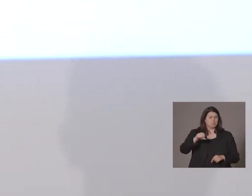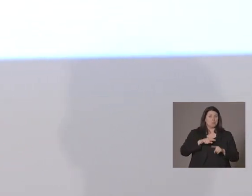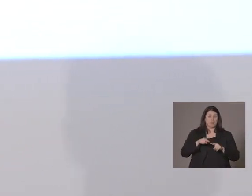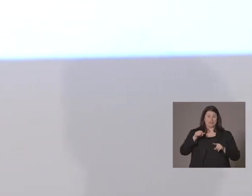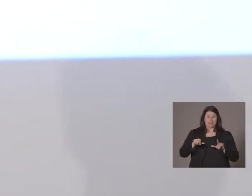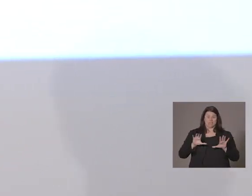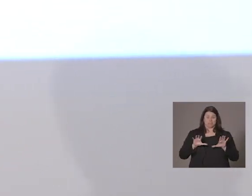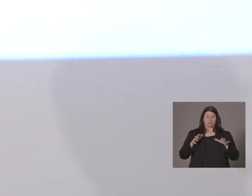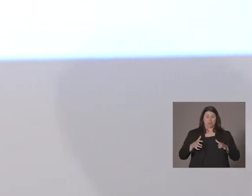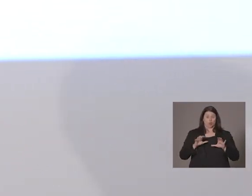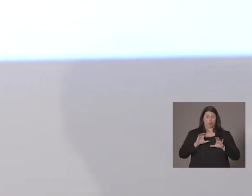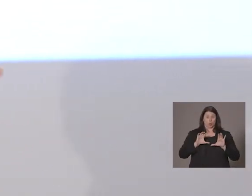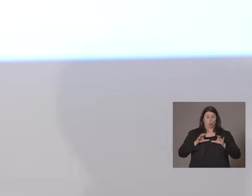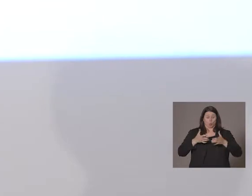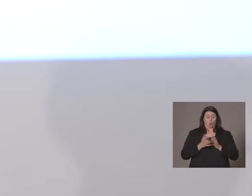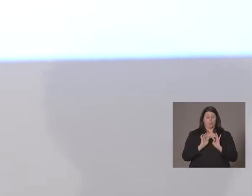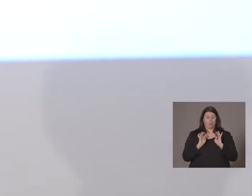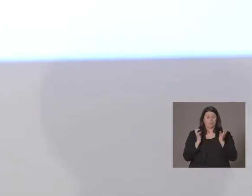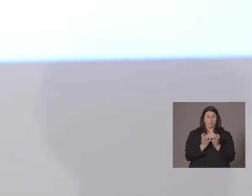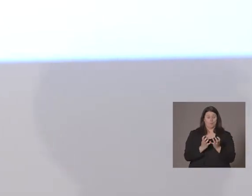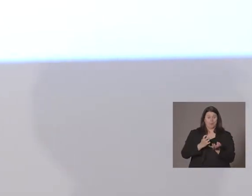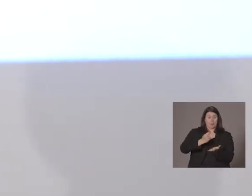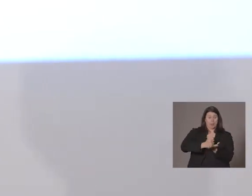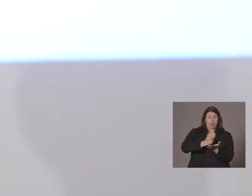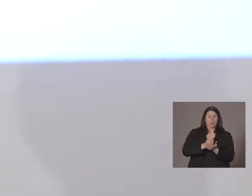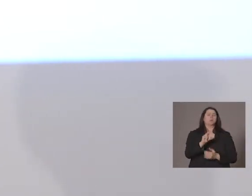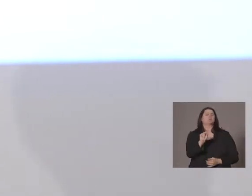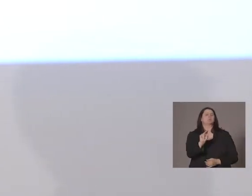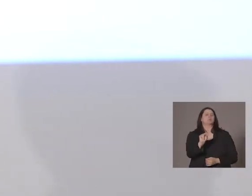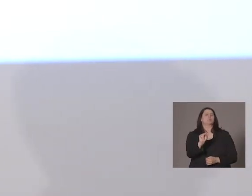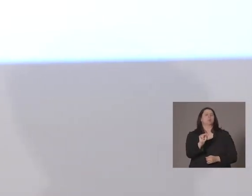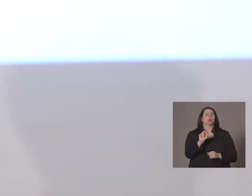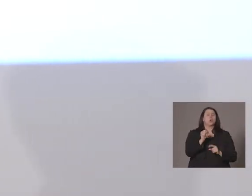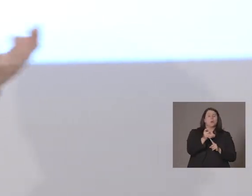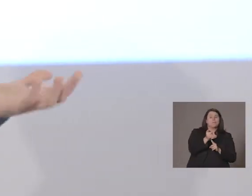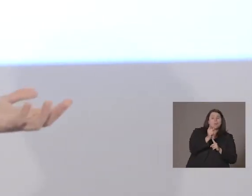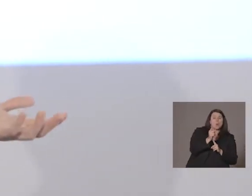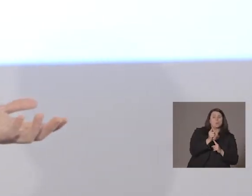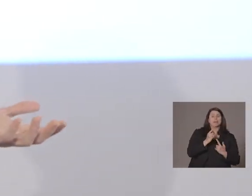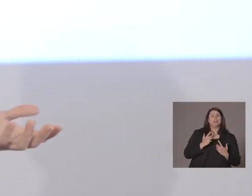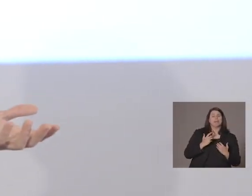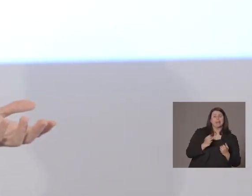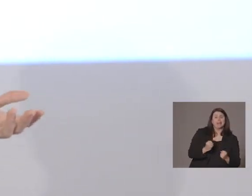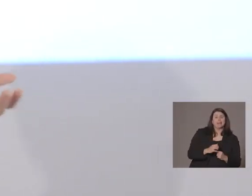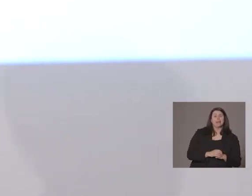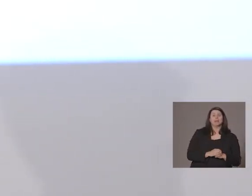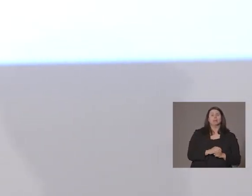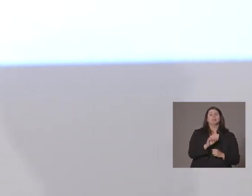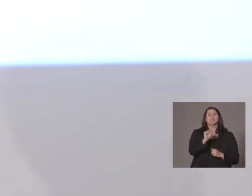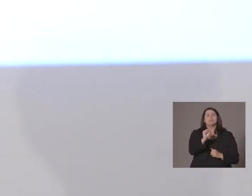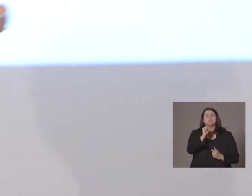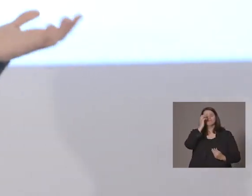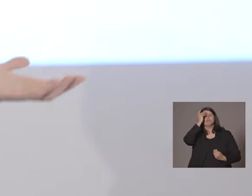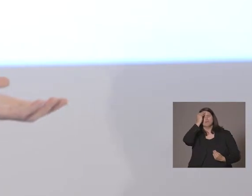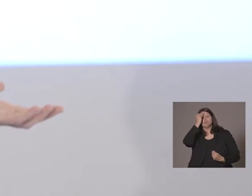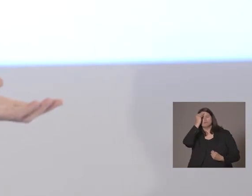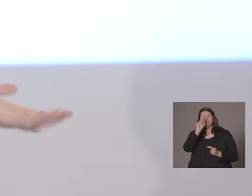process here. We can heal and have moments of healing and insight even in a training,